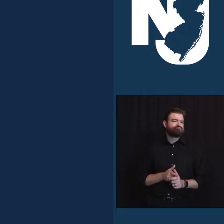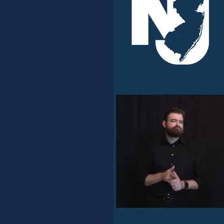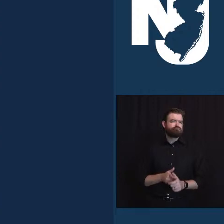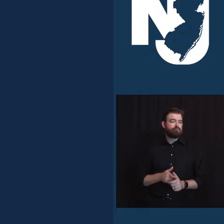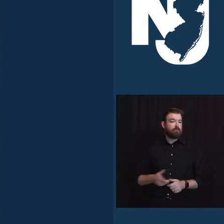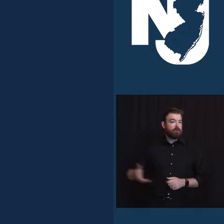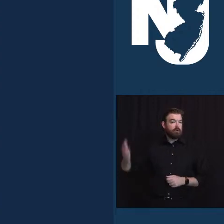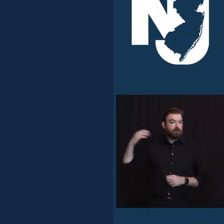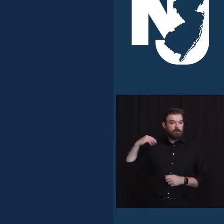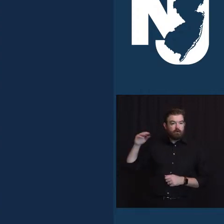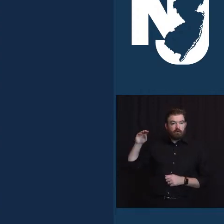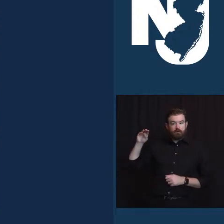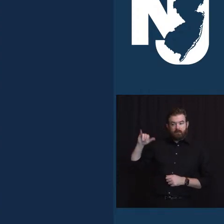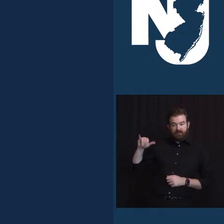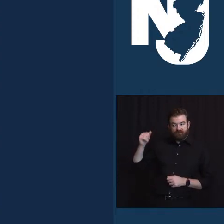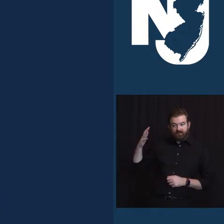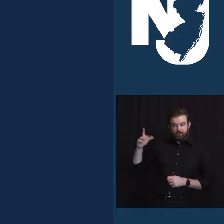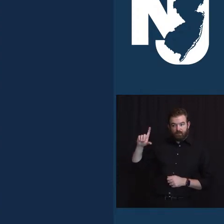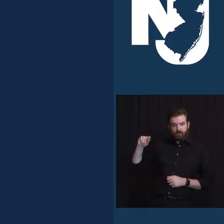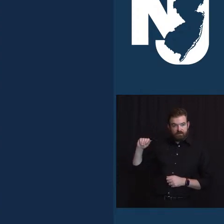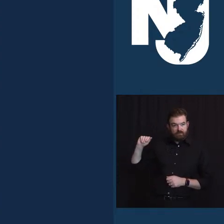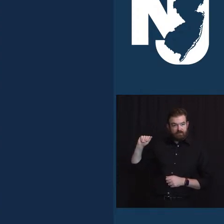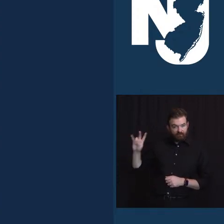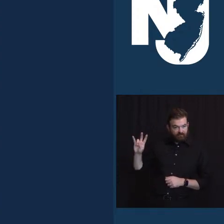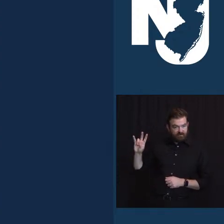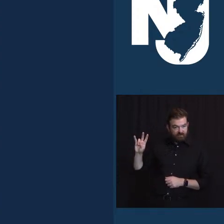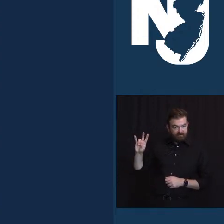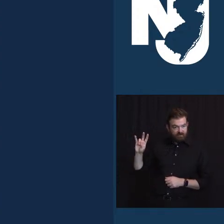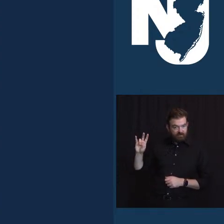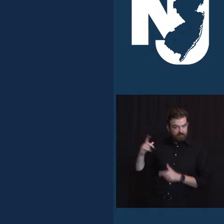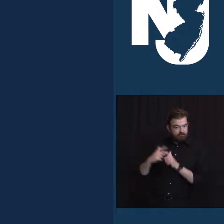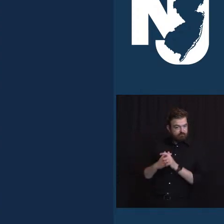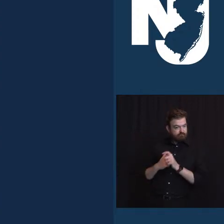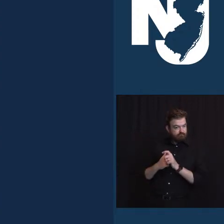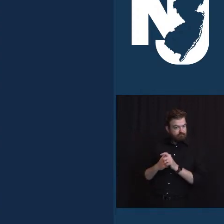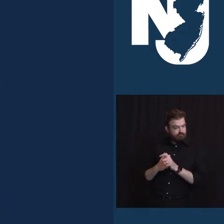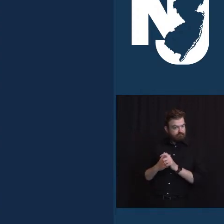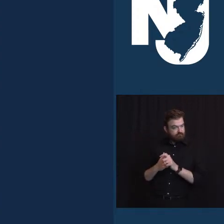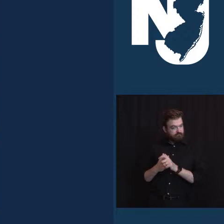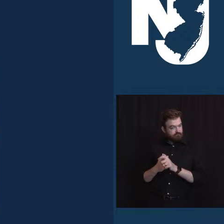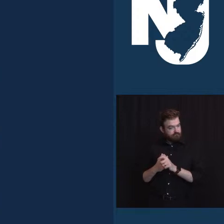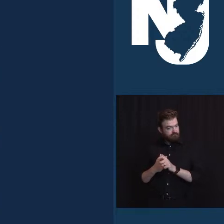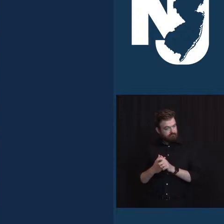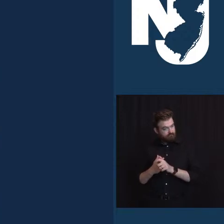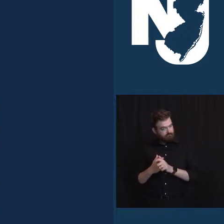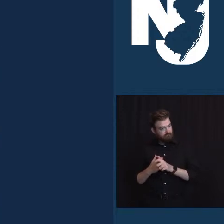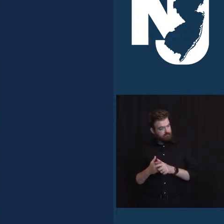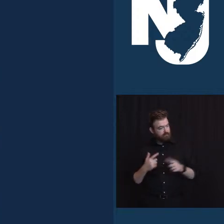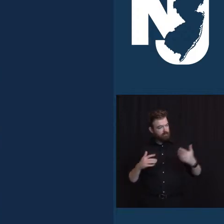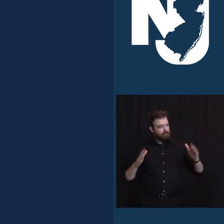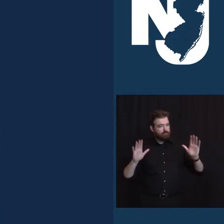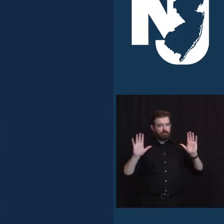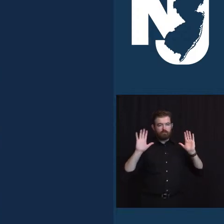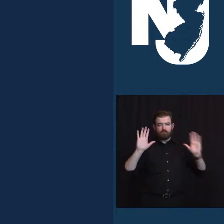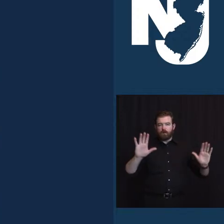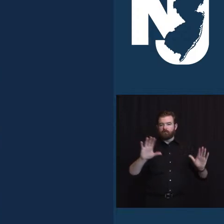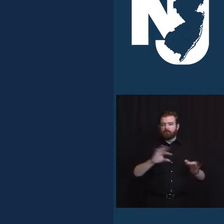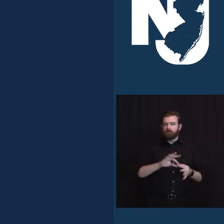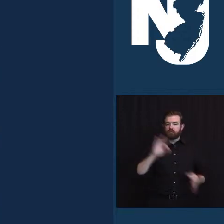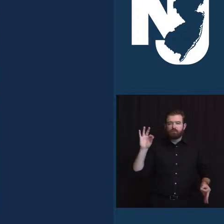2017. A tremendous accomplishment that shows the enormous spirit and stick-to-itiveness of our